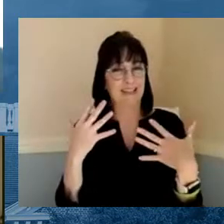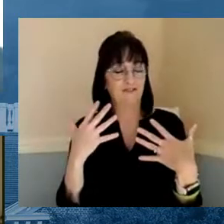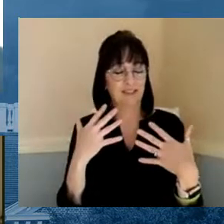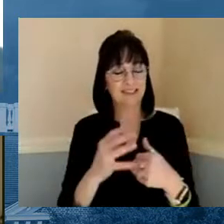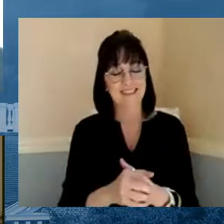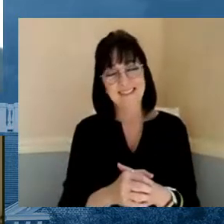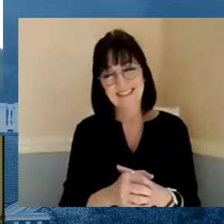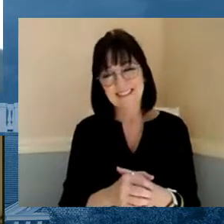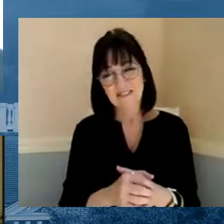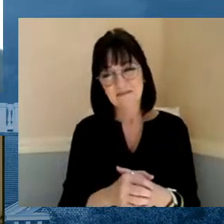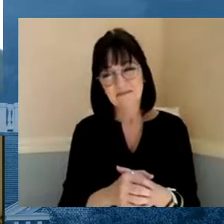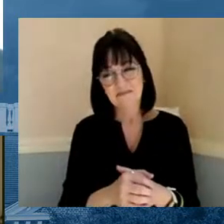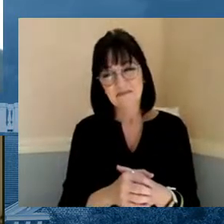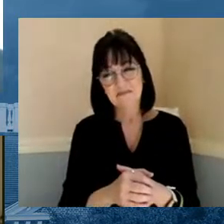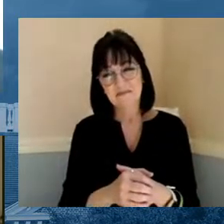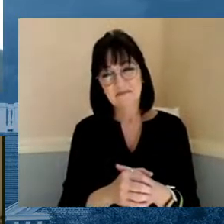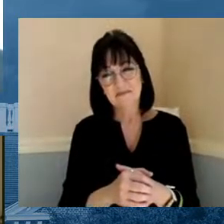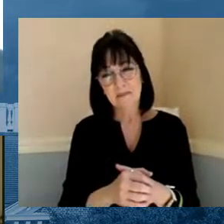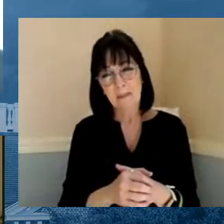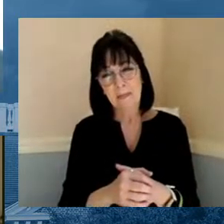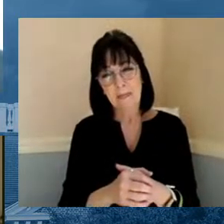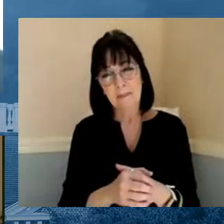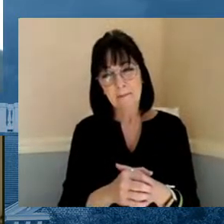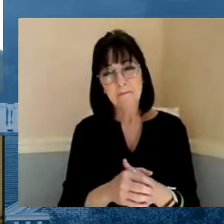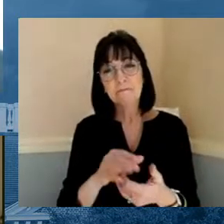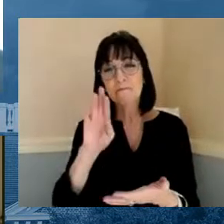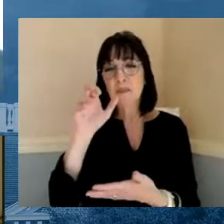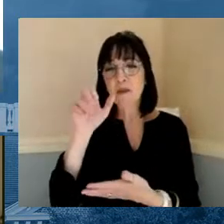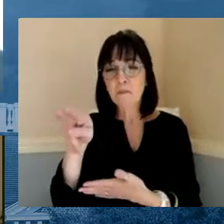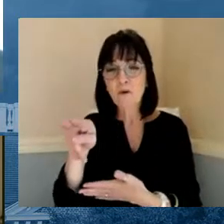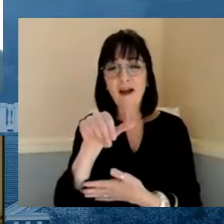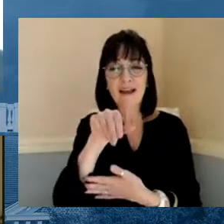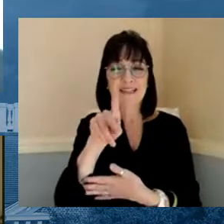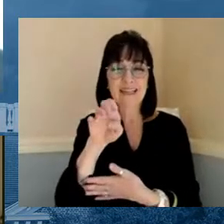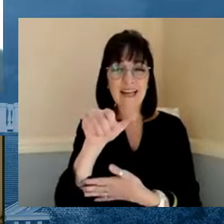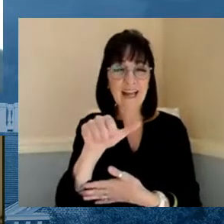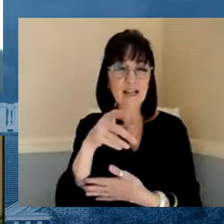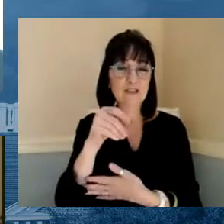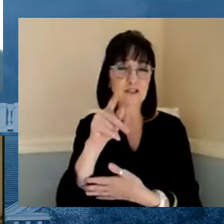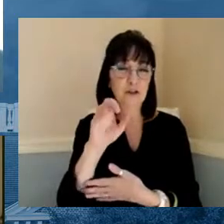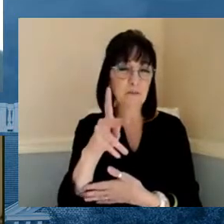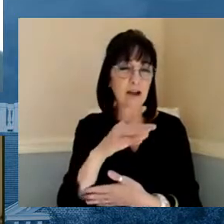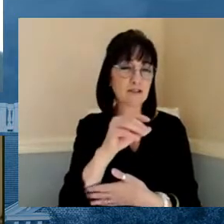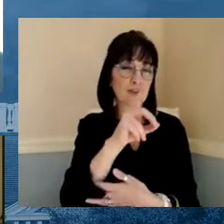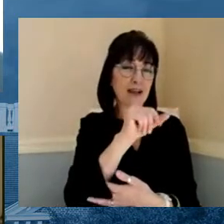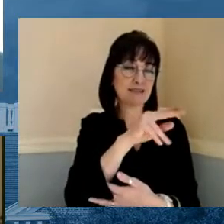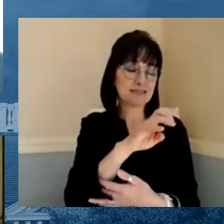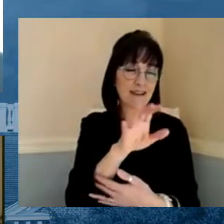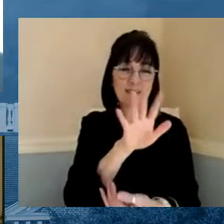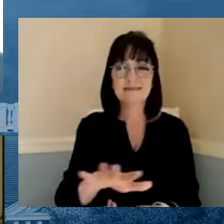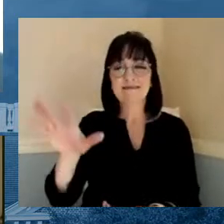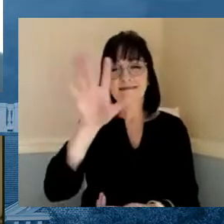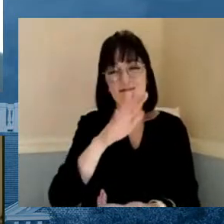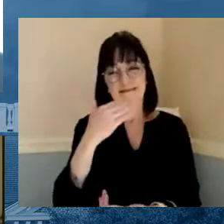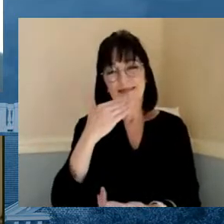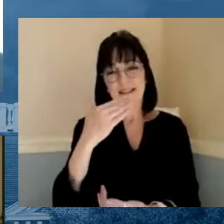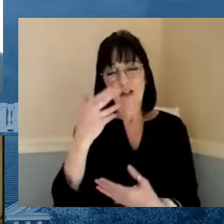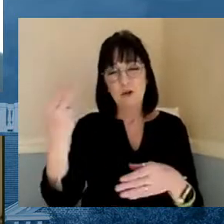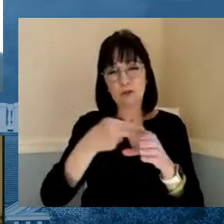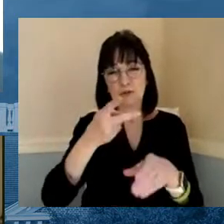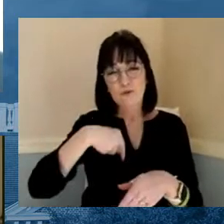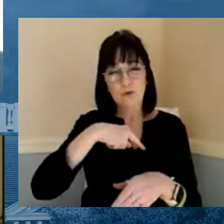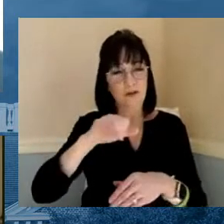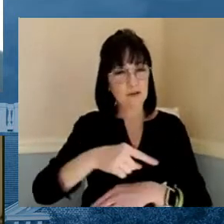doing. Brian, Andrea and Patrick, Diane, Josh, great to have you on with us today. Thank